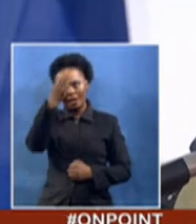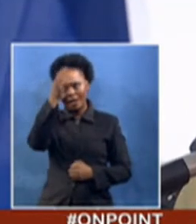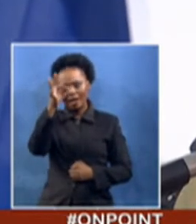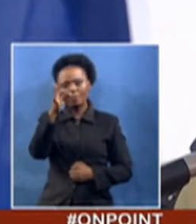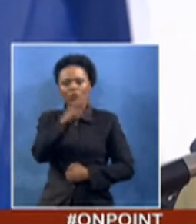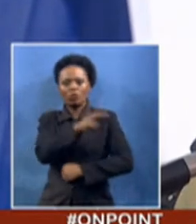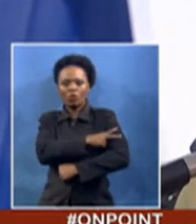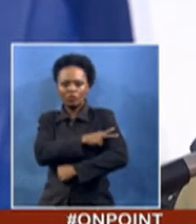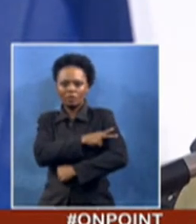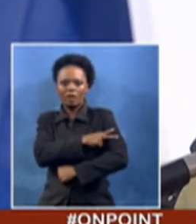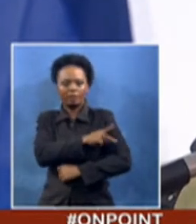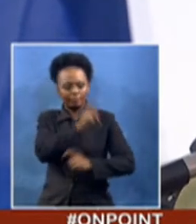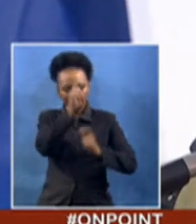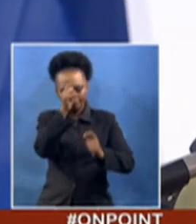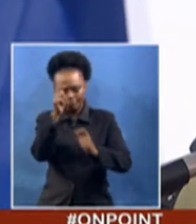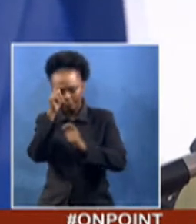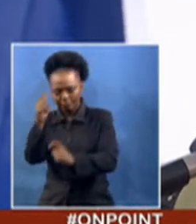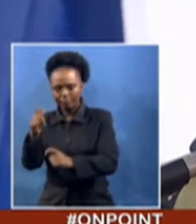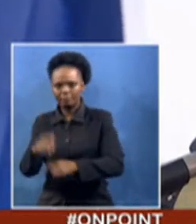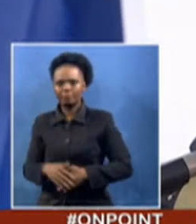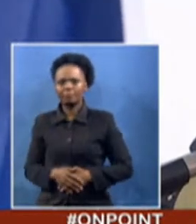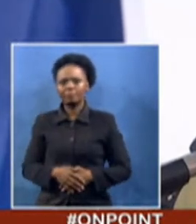who